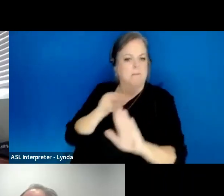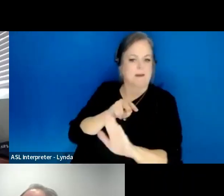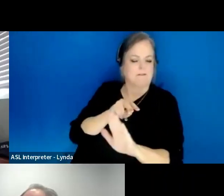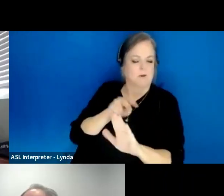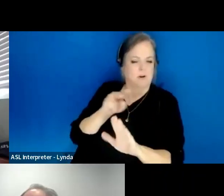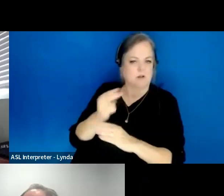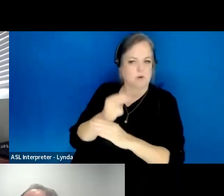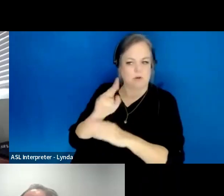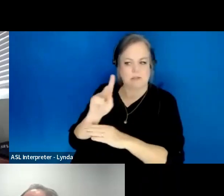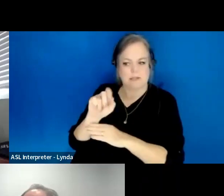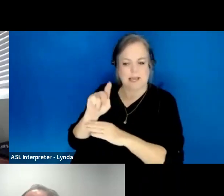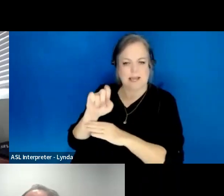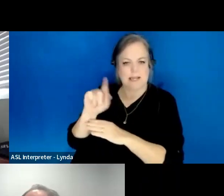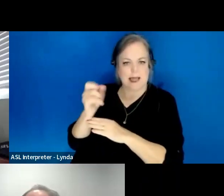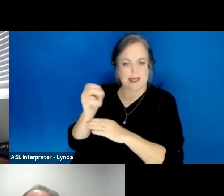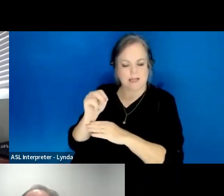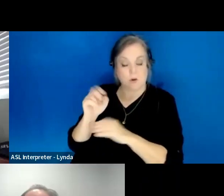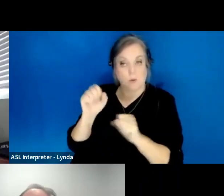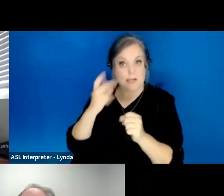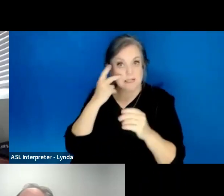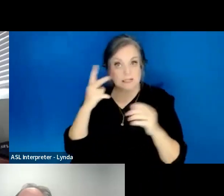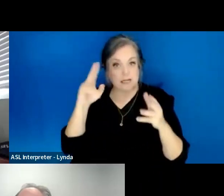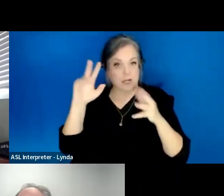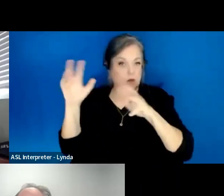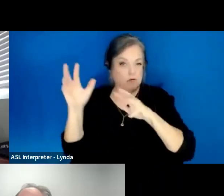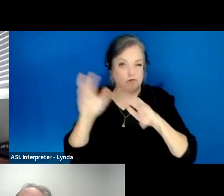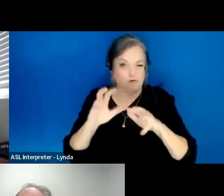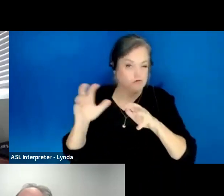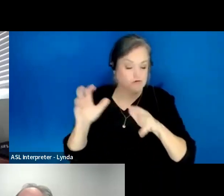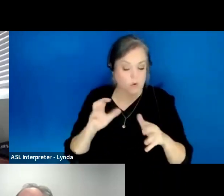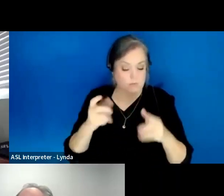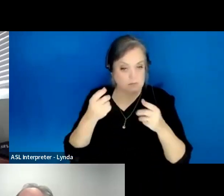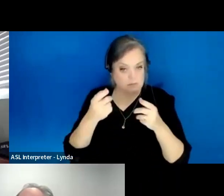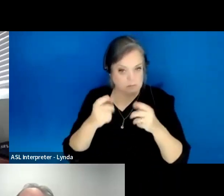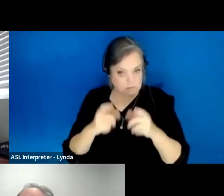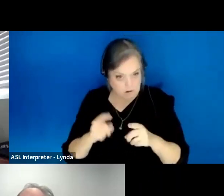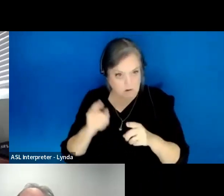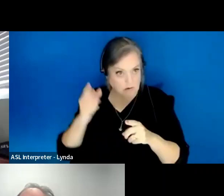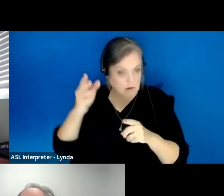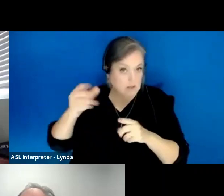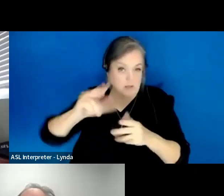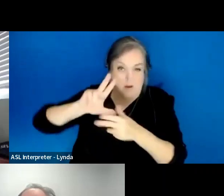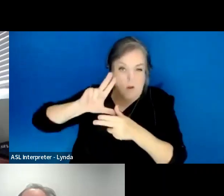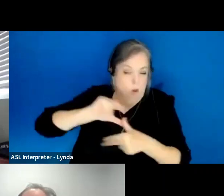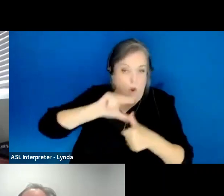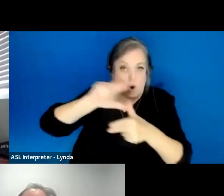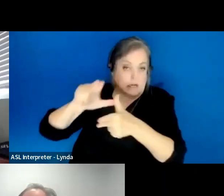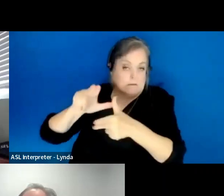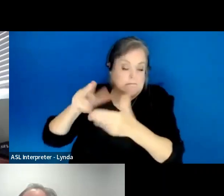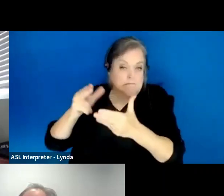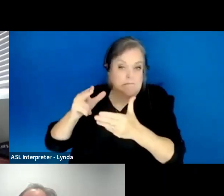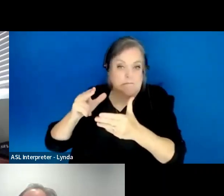storm with this variant or whatever it was that you indicated that's coming, and it could be, you know, could be a hurricane,